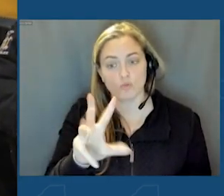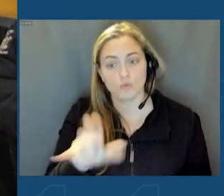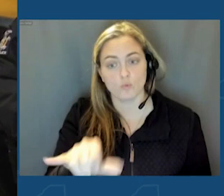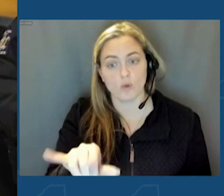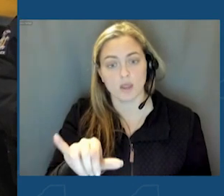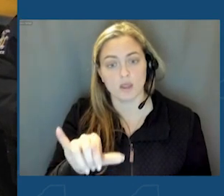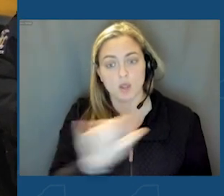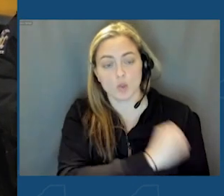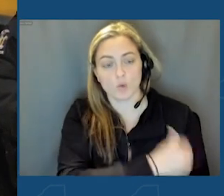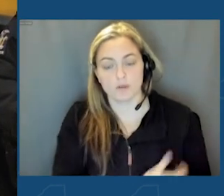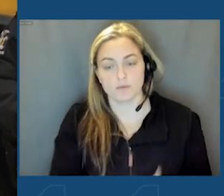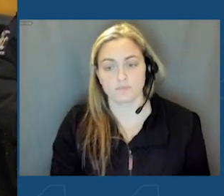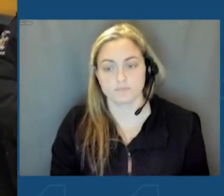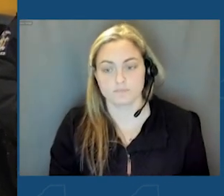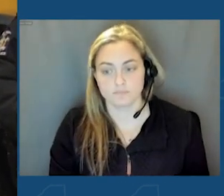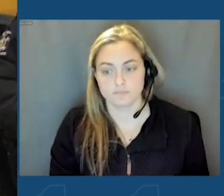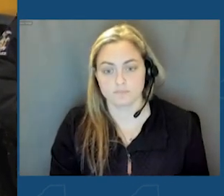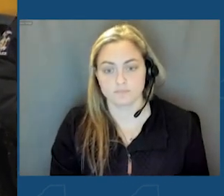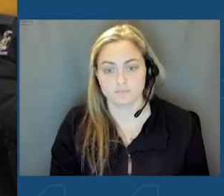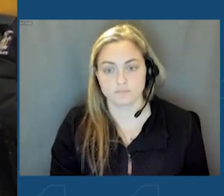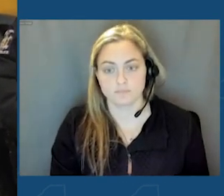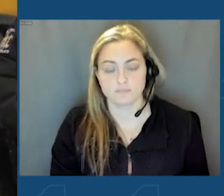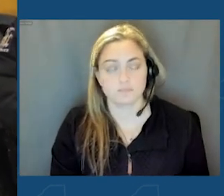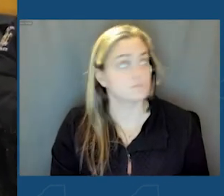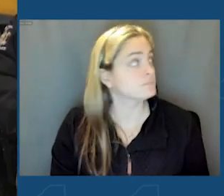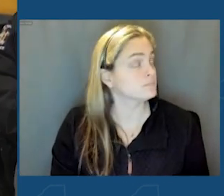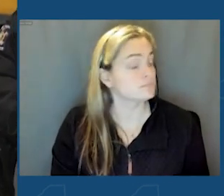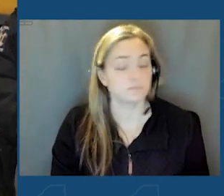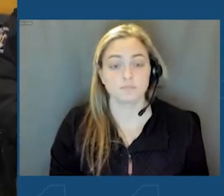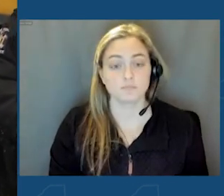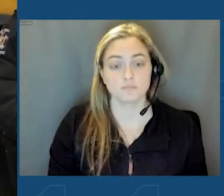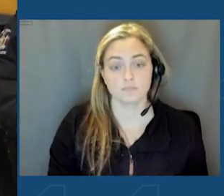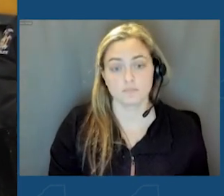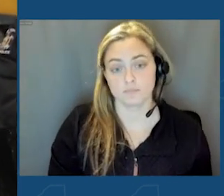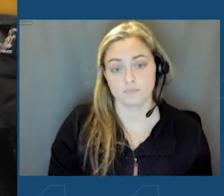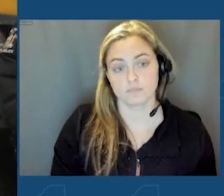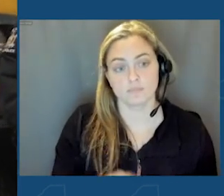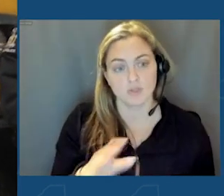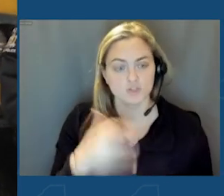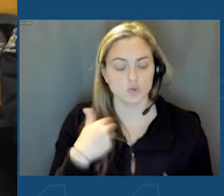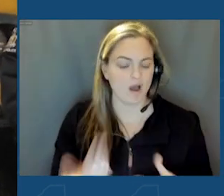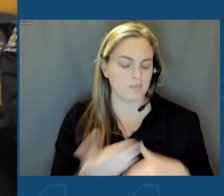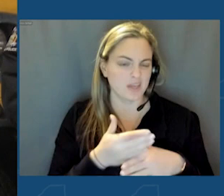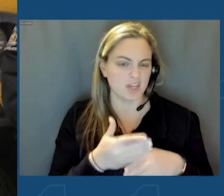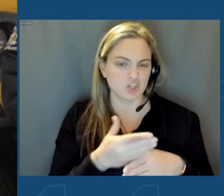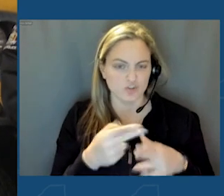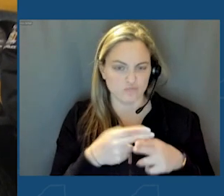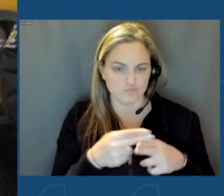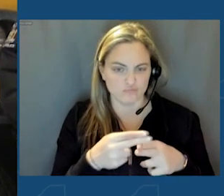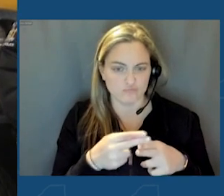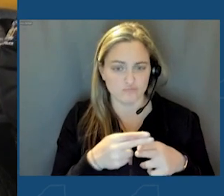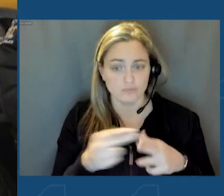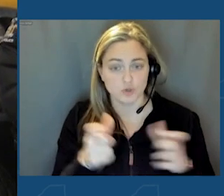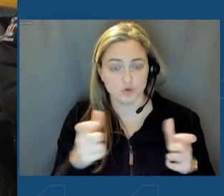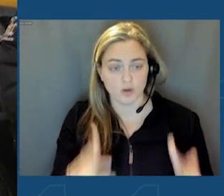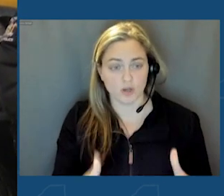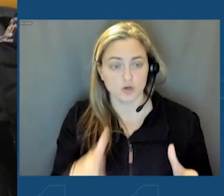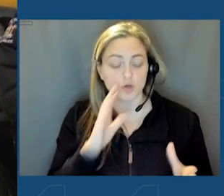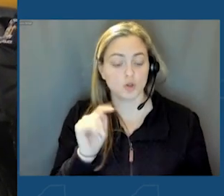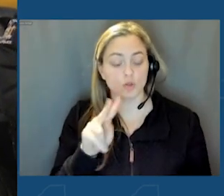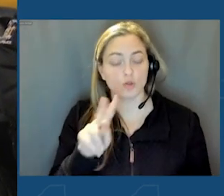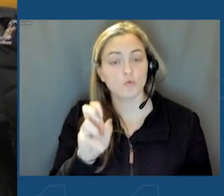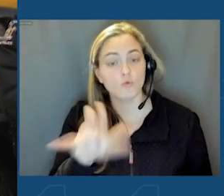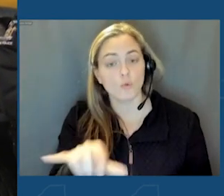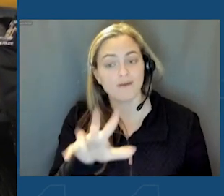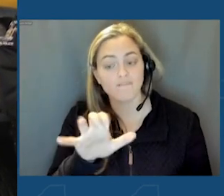Governor commissioner Dominguez commissioner Brave major uh I'm Frank who are the interim director of the New York State Thruway Authority the Thruway covers